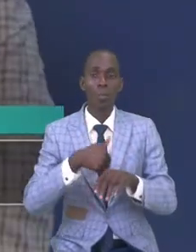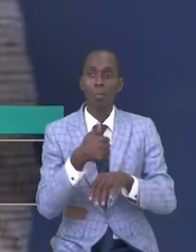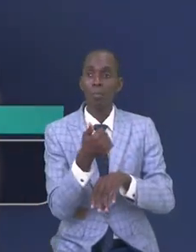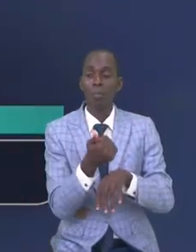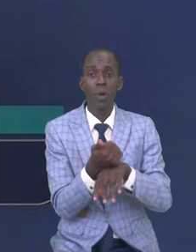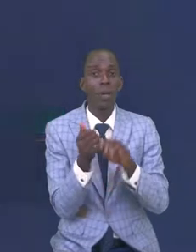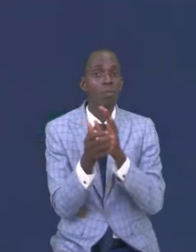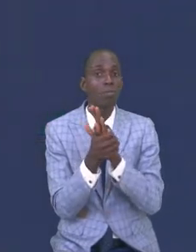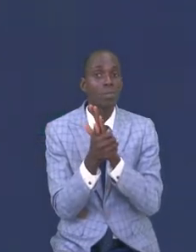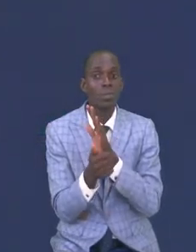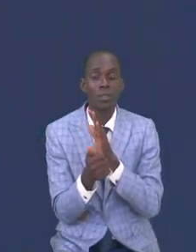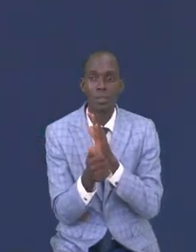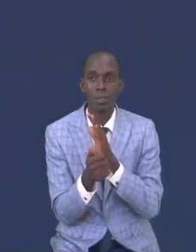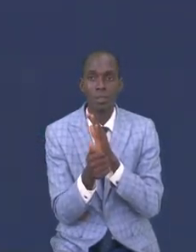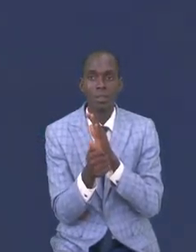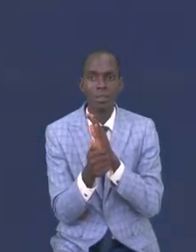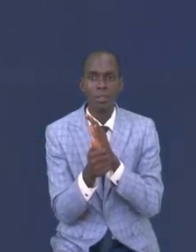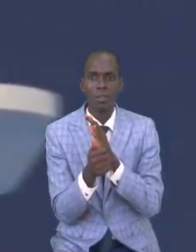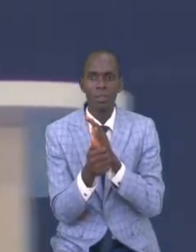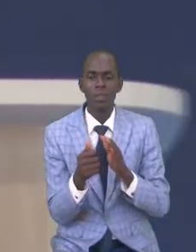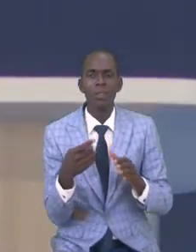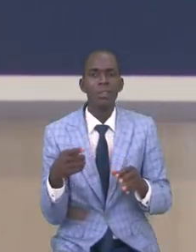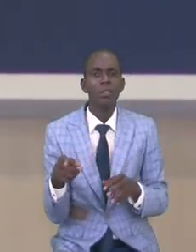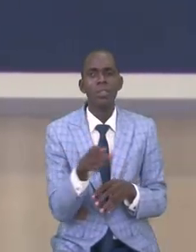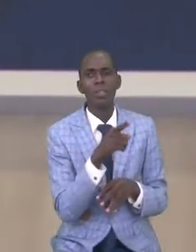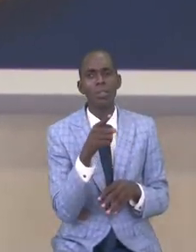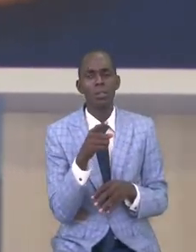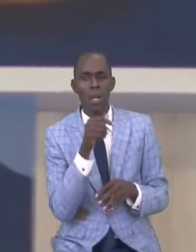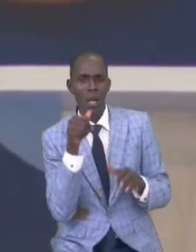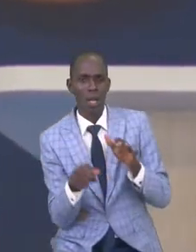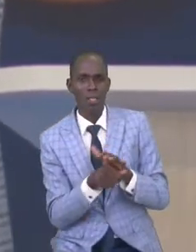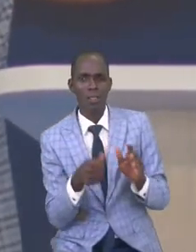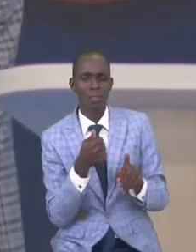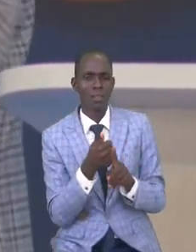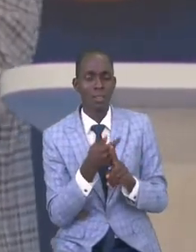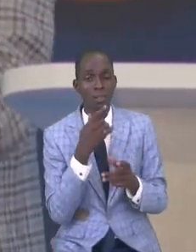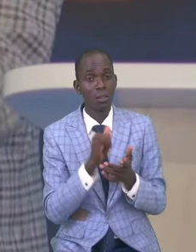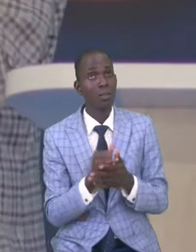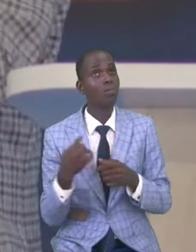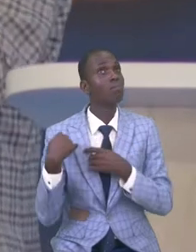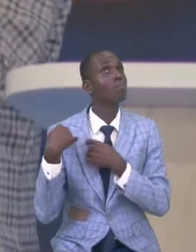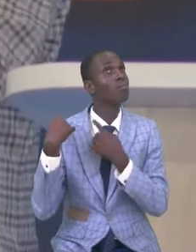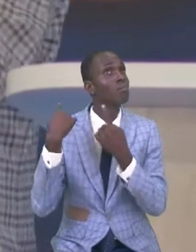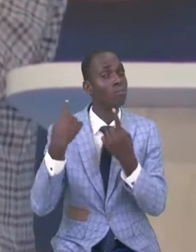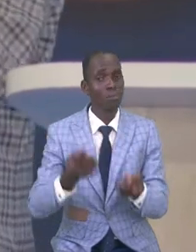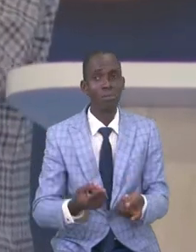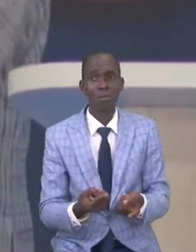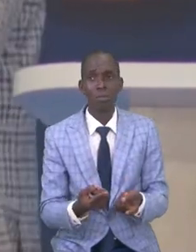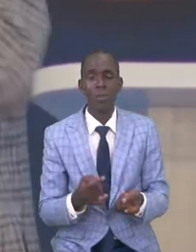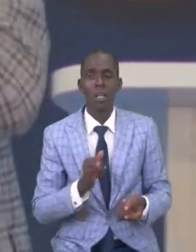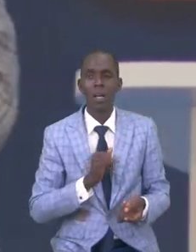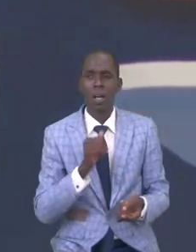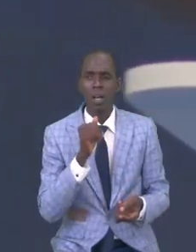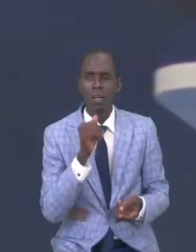for themselves. They confine themselves. They say, so far and no more.